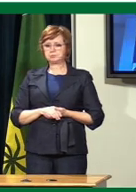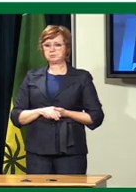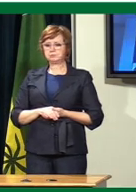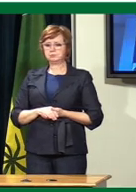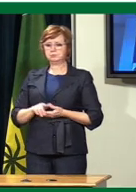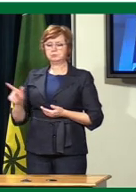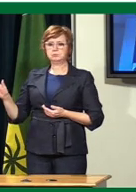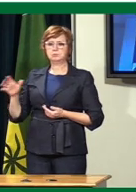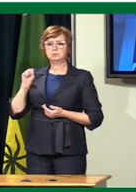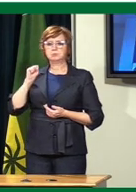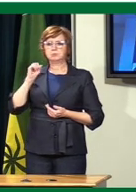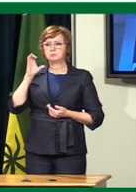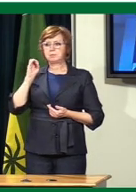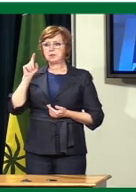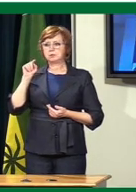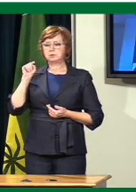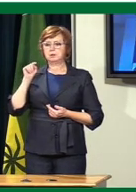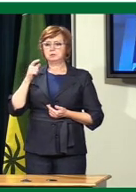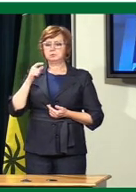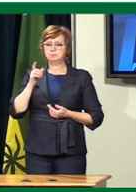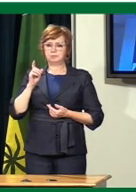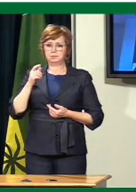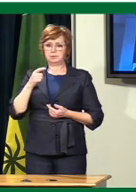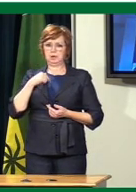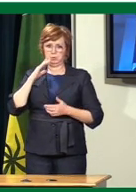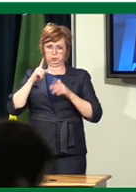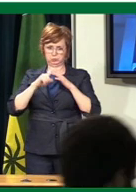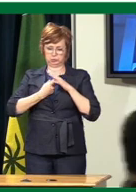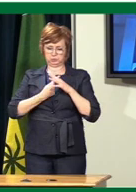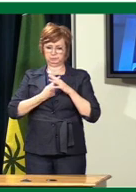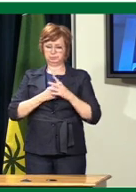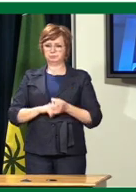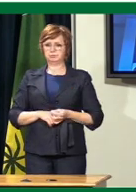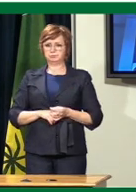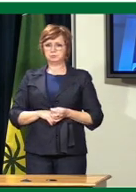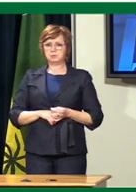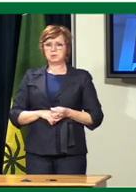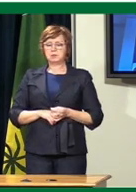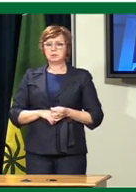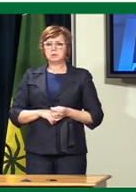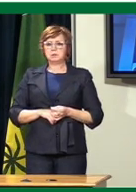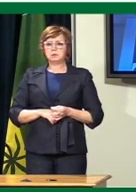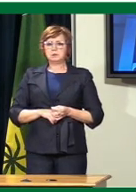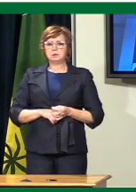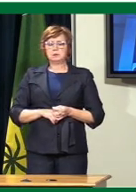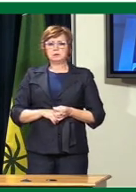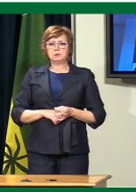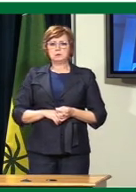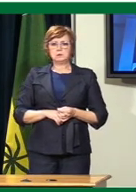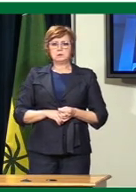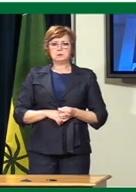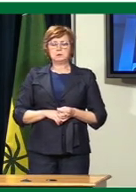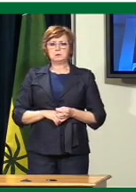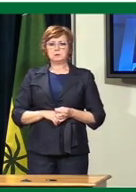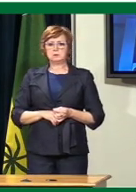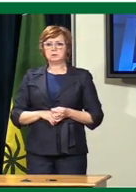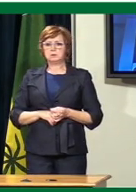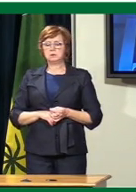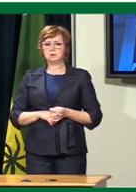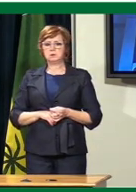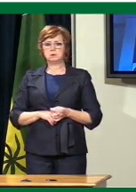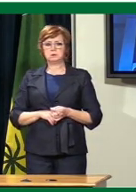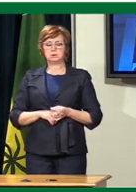Well, I'll start, Arthur. And again, you highlight that, as part of the offensive strategy, which we highlighted again in the health system plan,